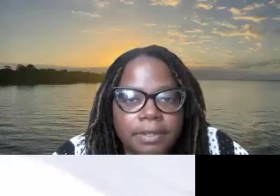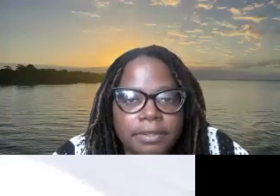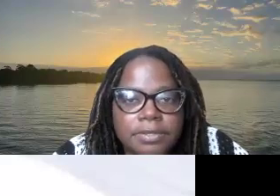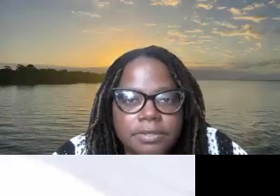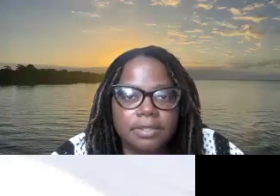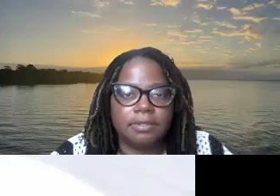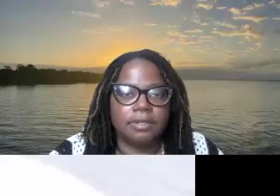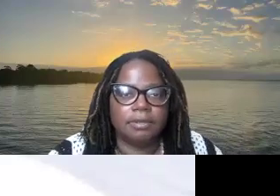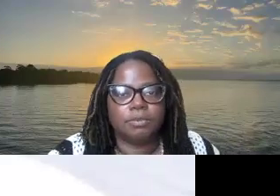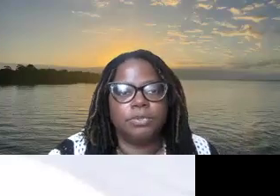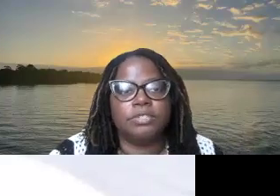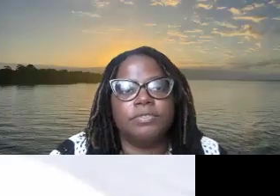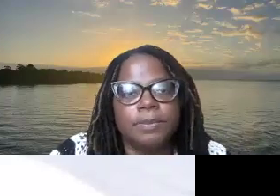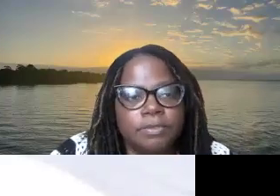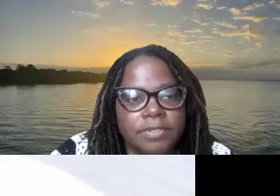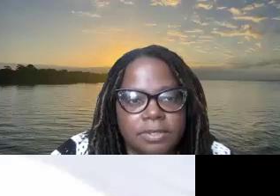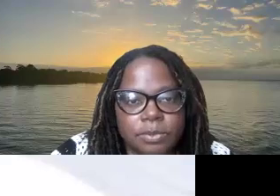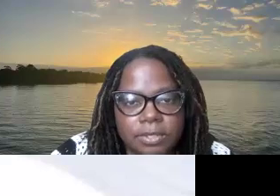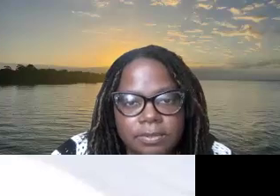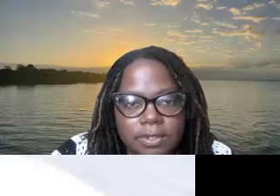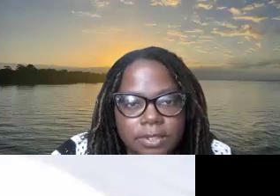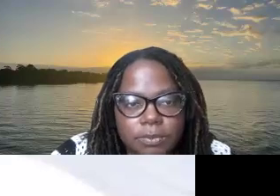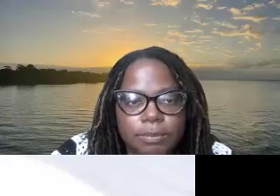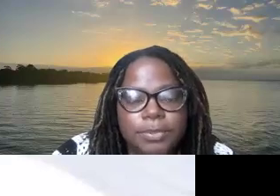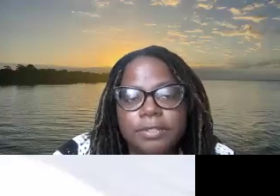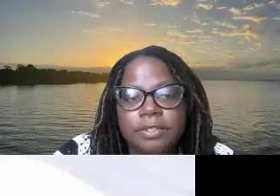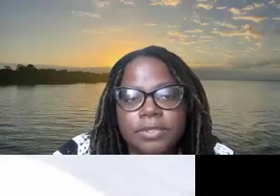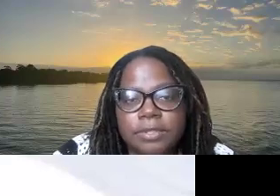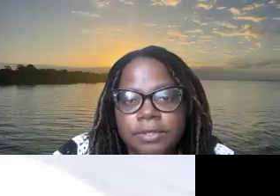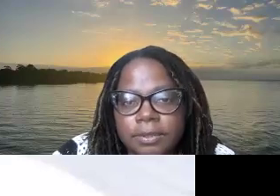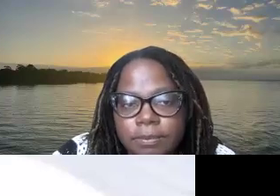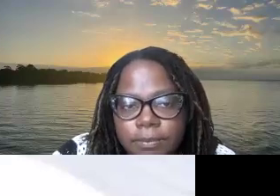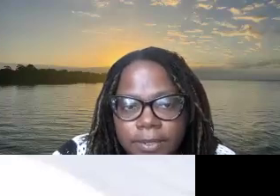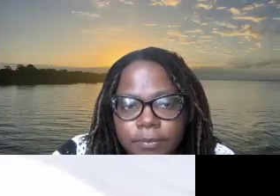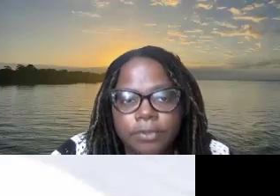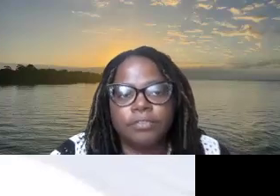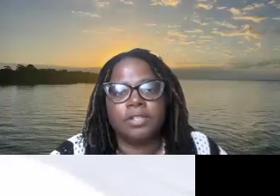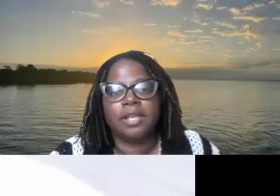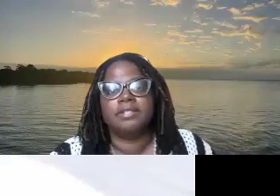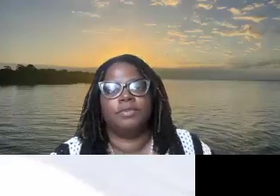look for barriers and support different types of resolution. We can build on what's already